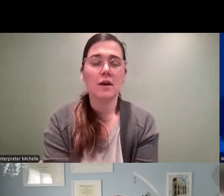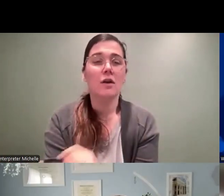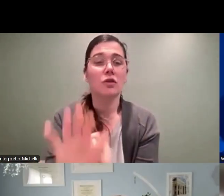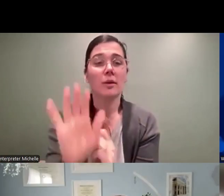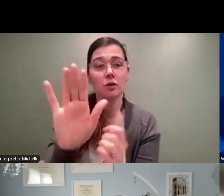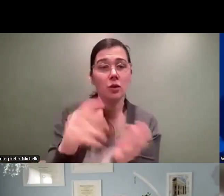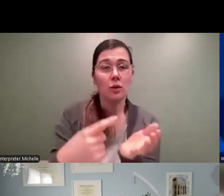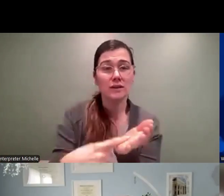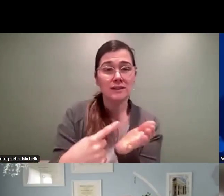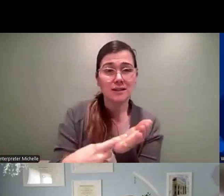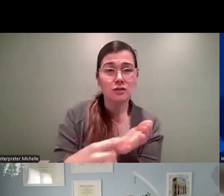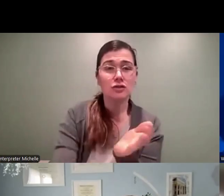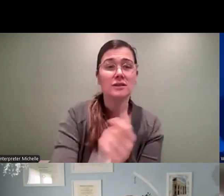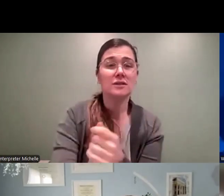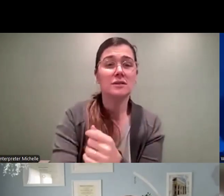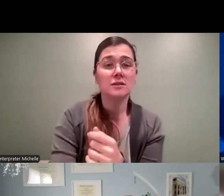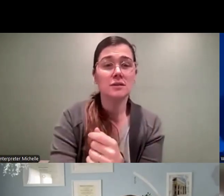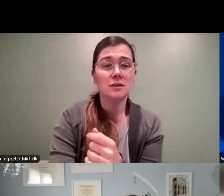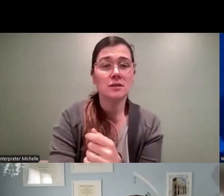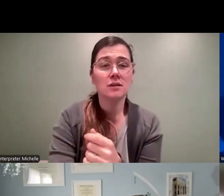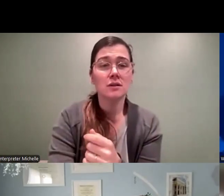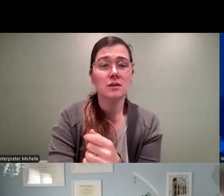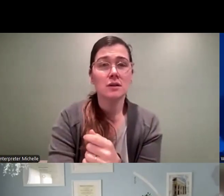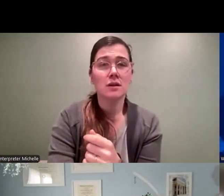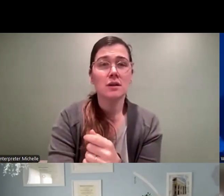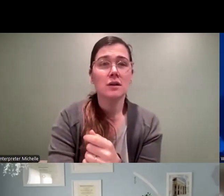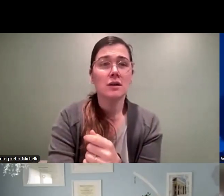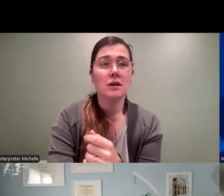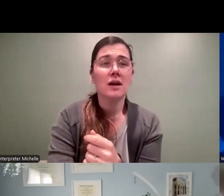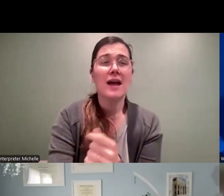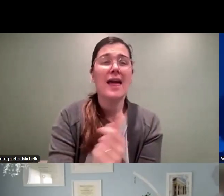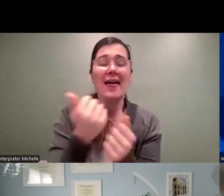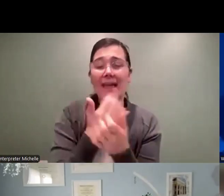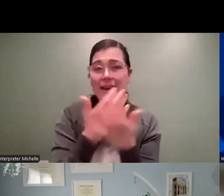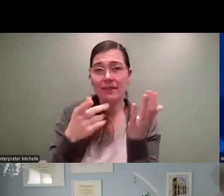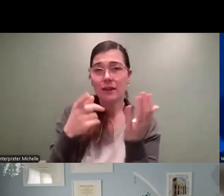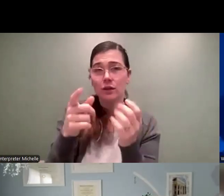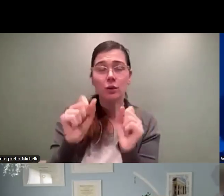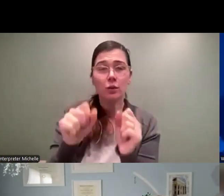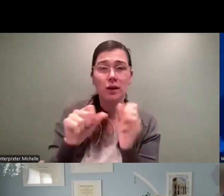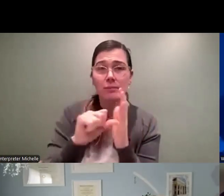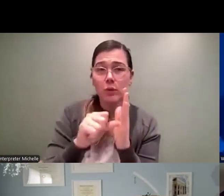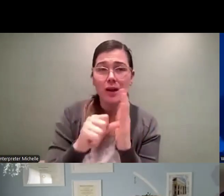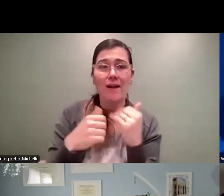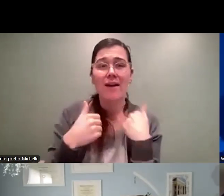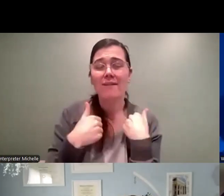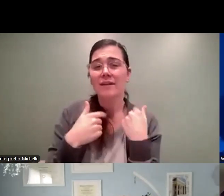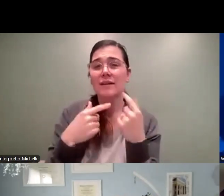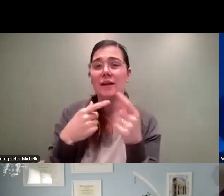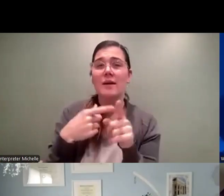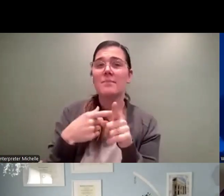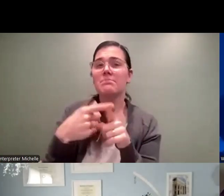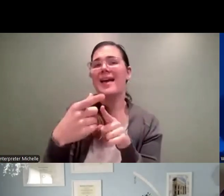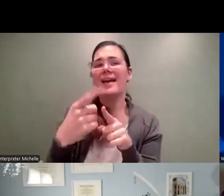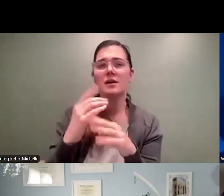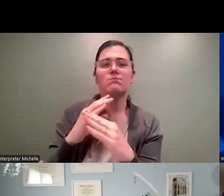really anything that you can point out as being one of like a main block for rural